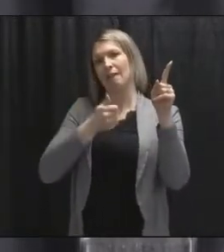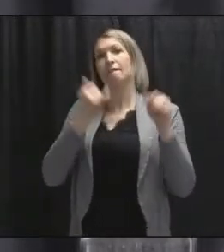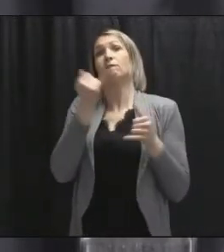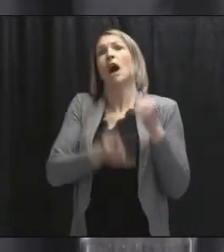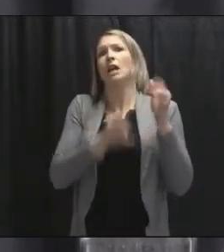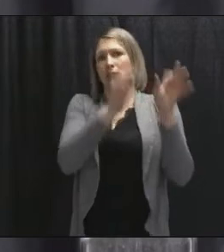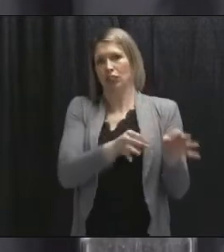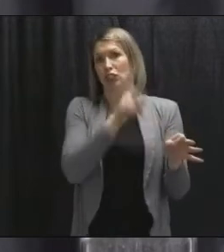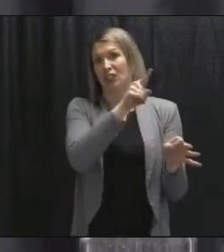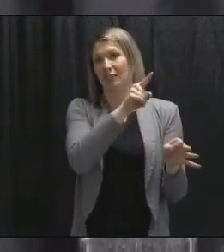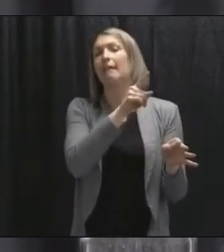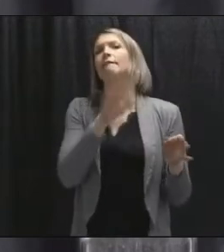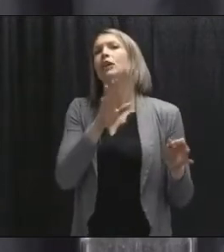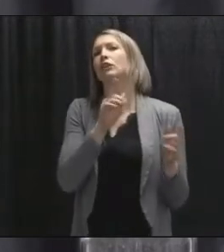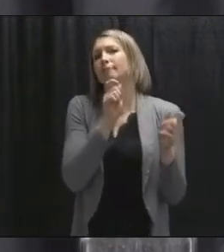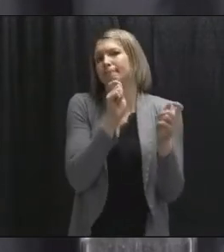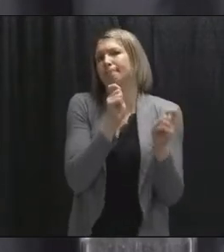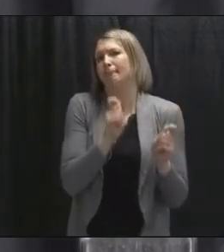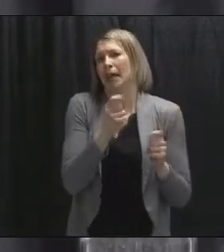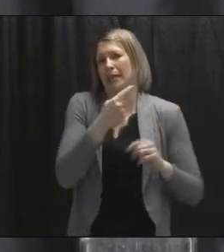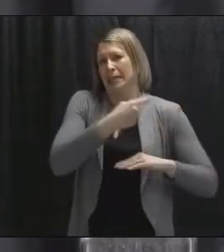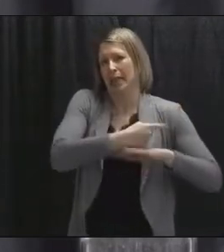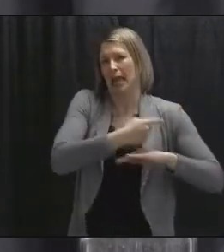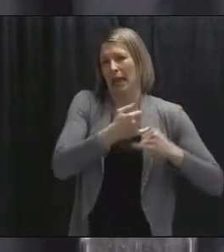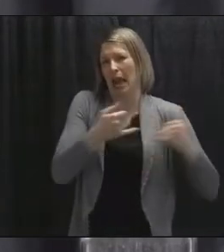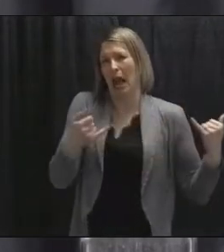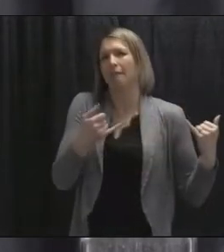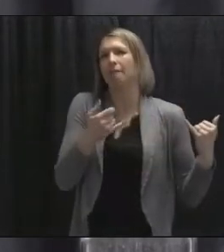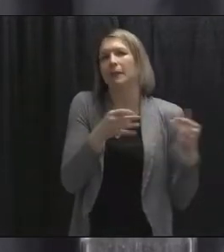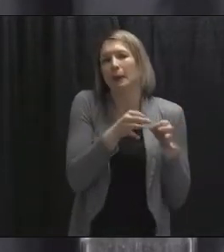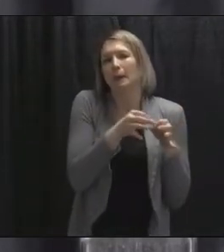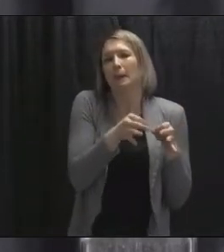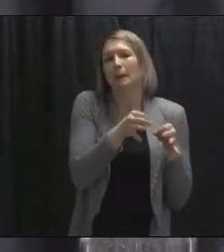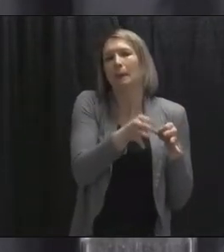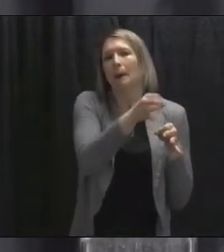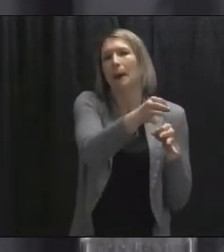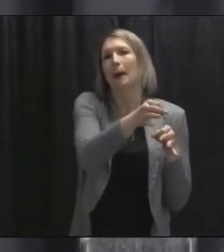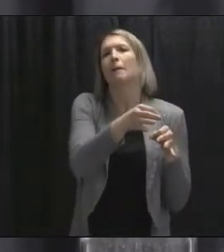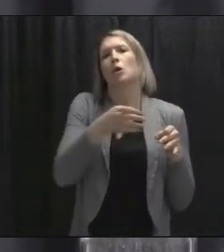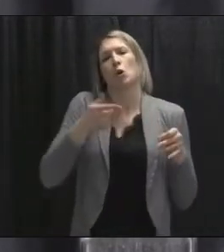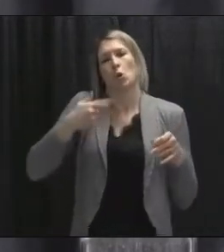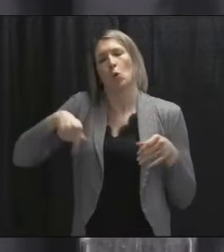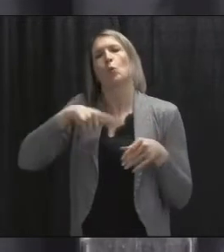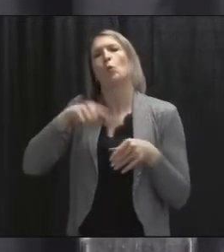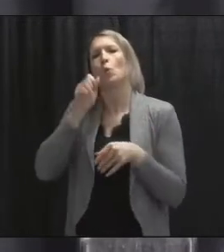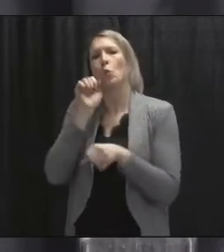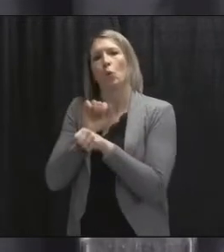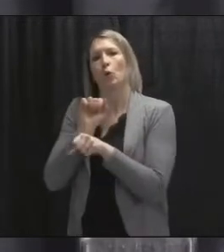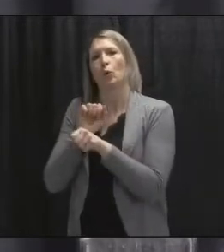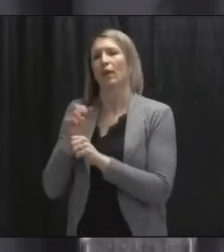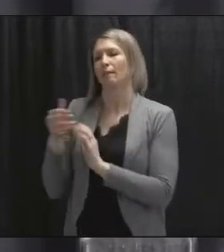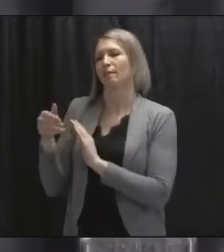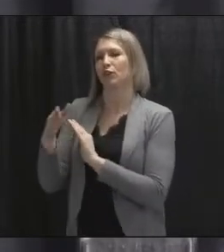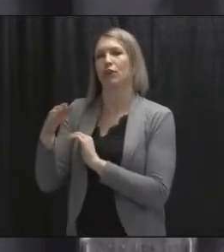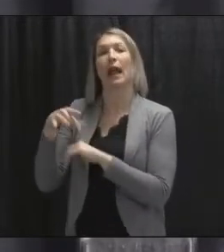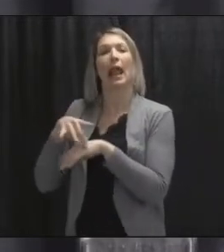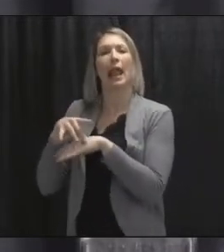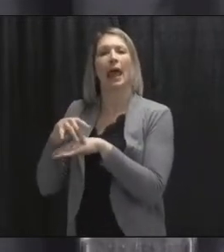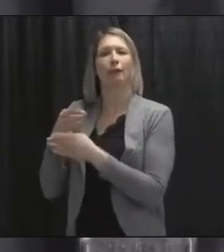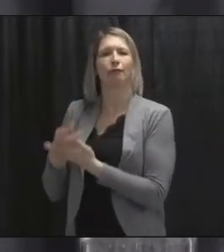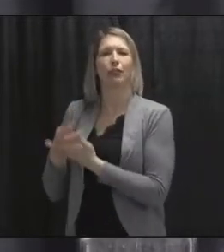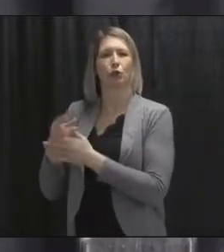have made some changes to the dates, and we'll be working with Fisheries and Land Resources to see what their view is